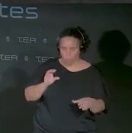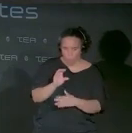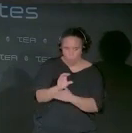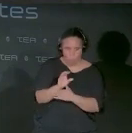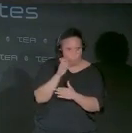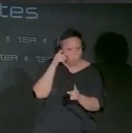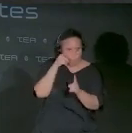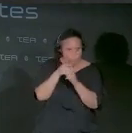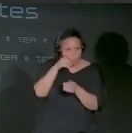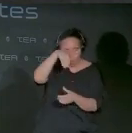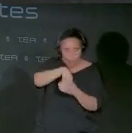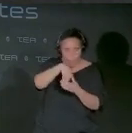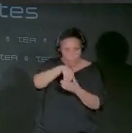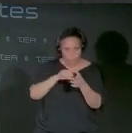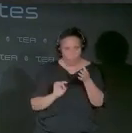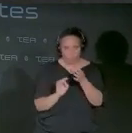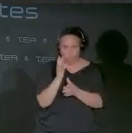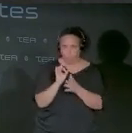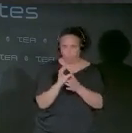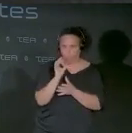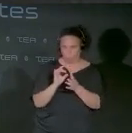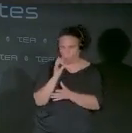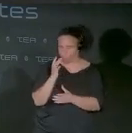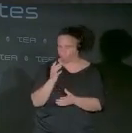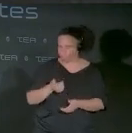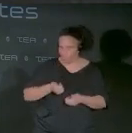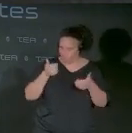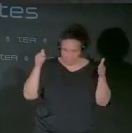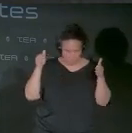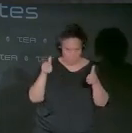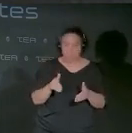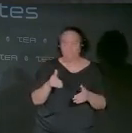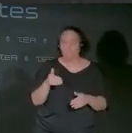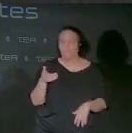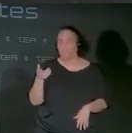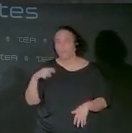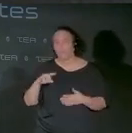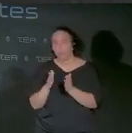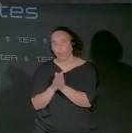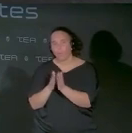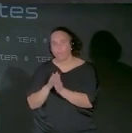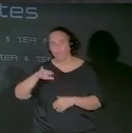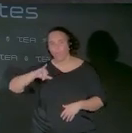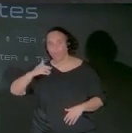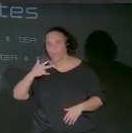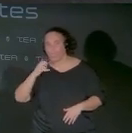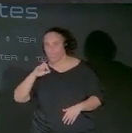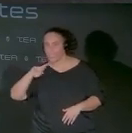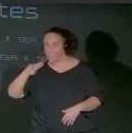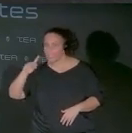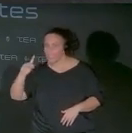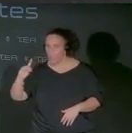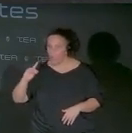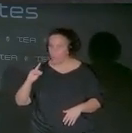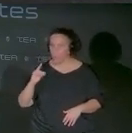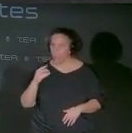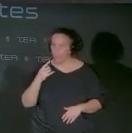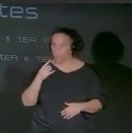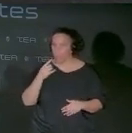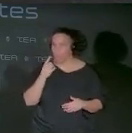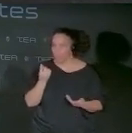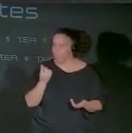also a little bit also, Richard, that, you know, artistic freedom and expression that Europe is really good at. And also, you know,